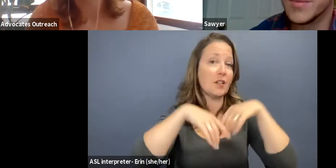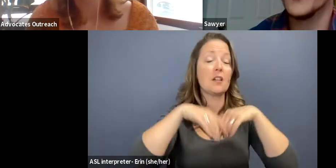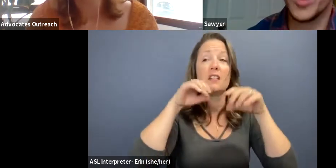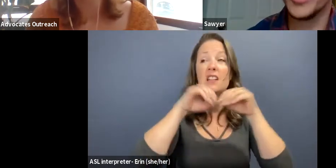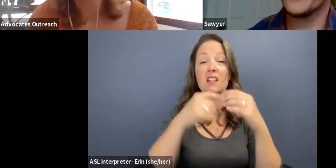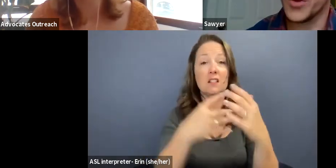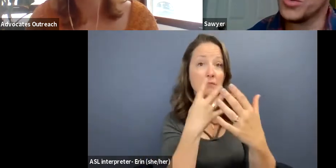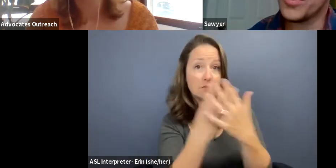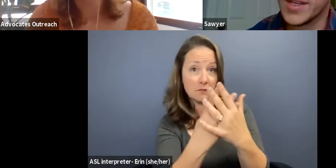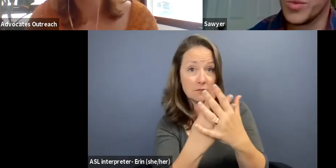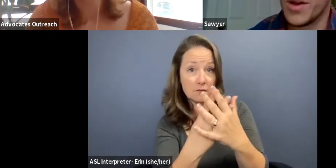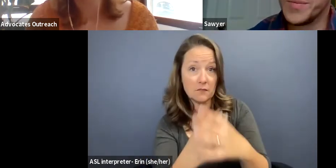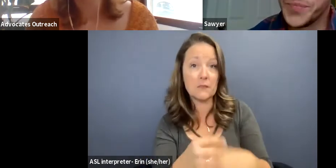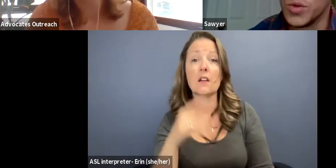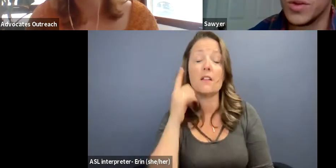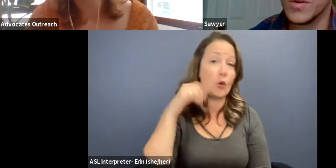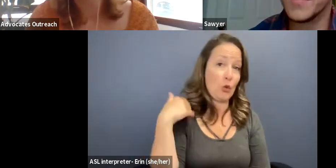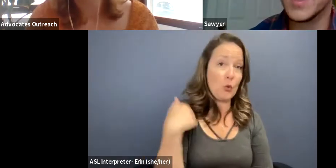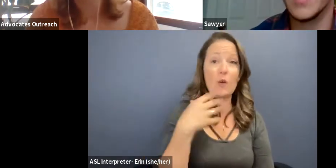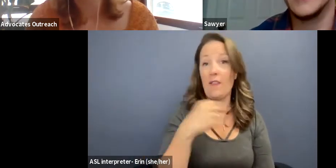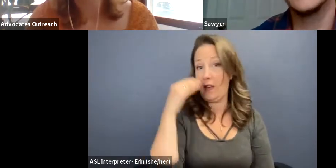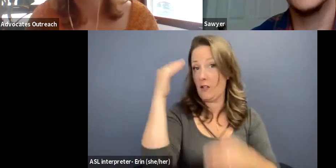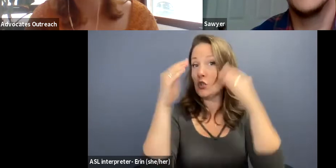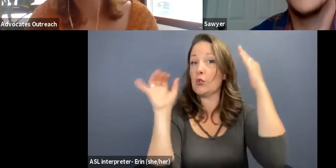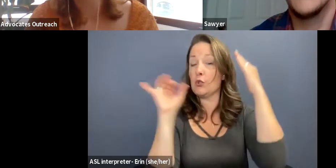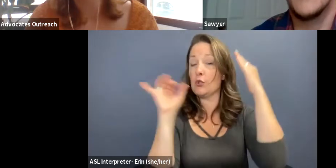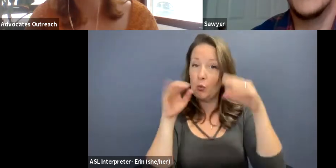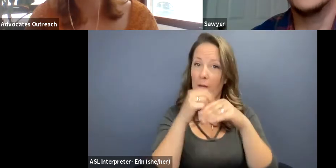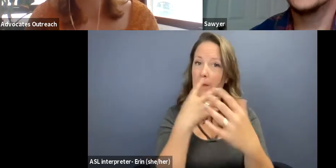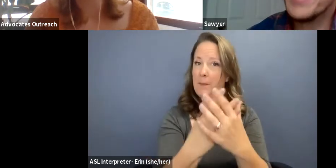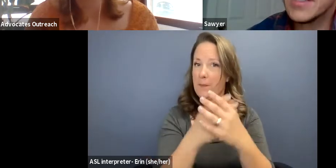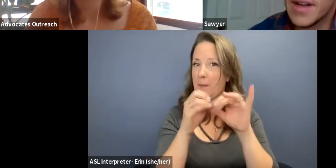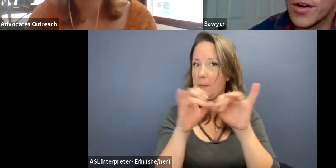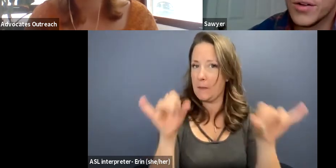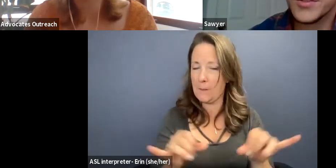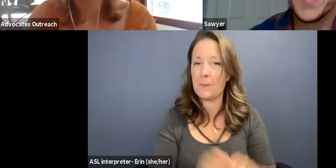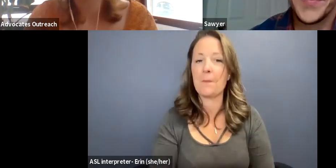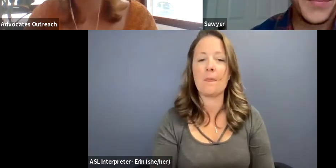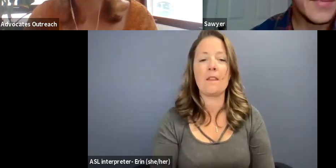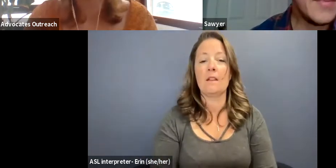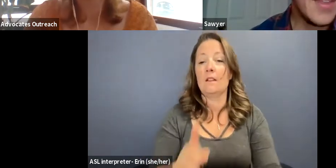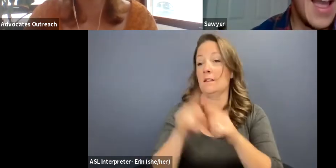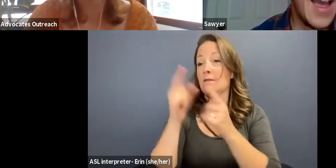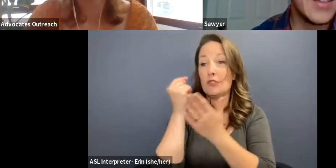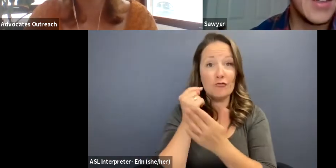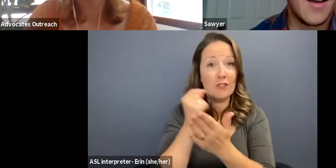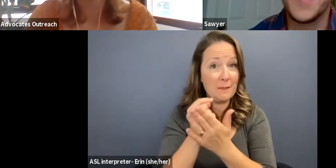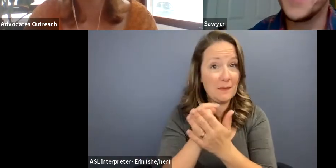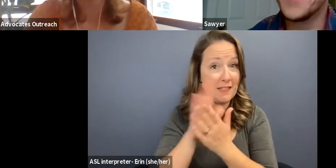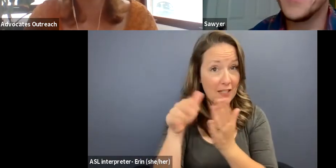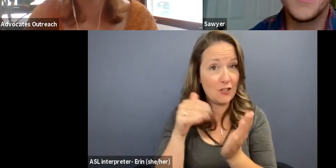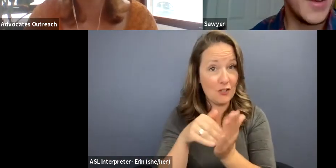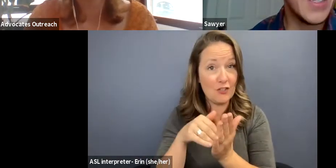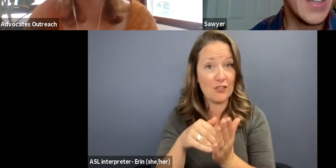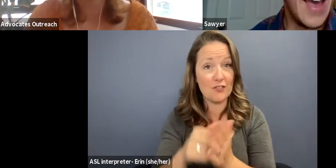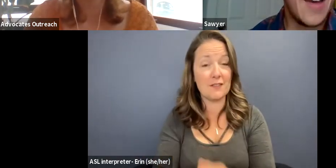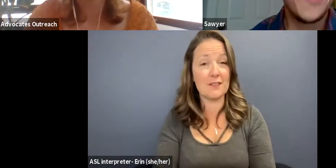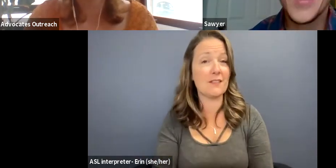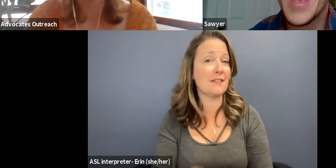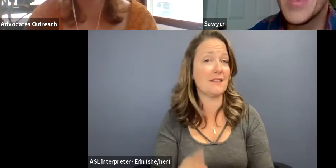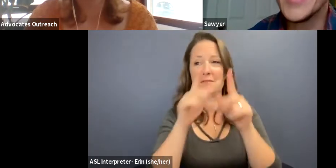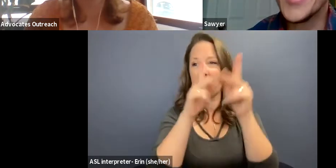are LGBTQ, people who are low income, people of color, people of all